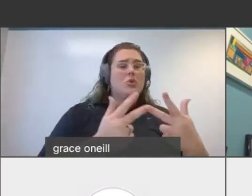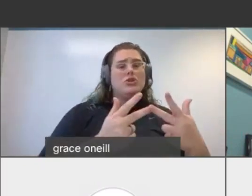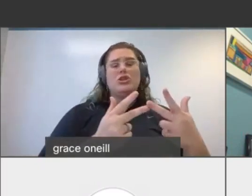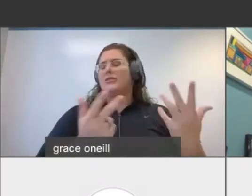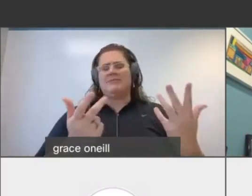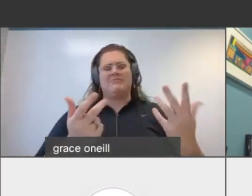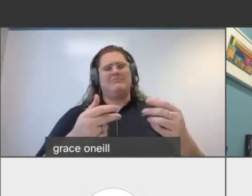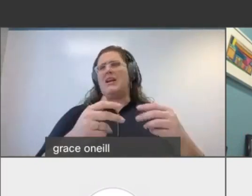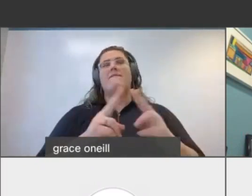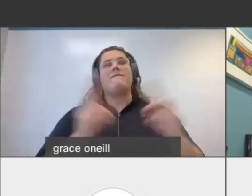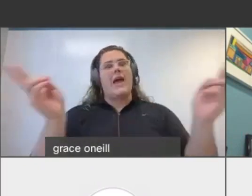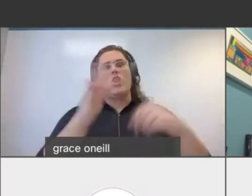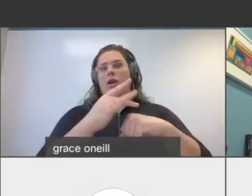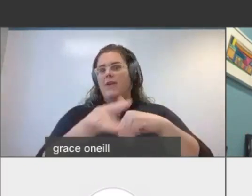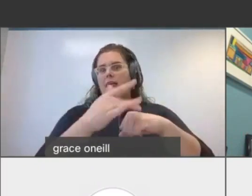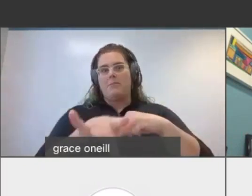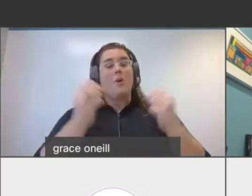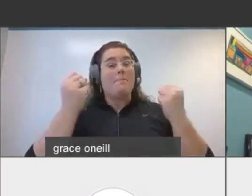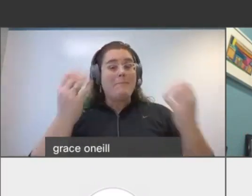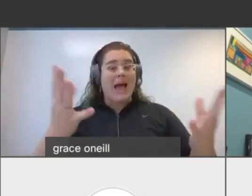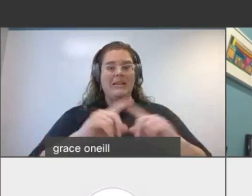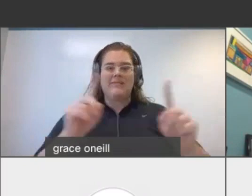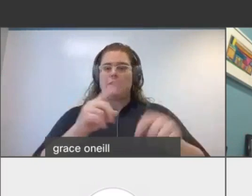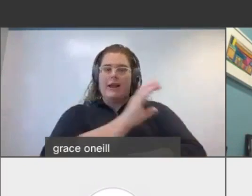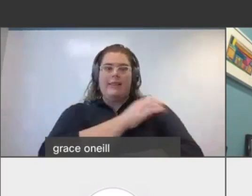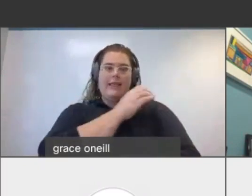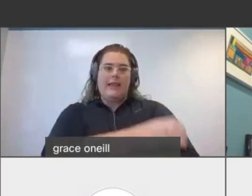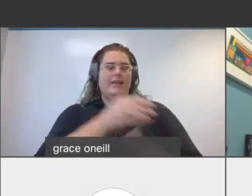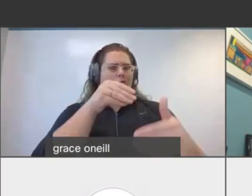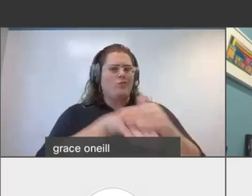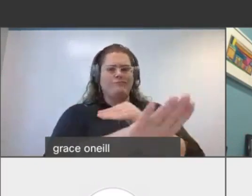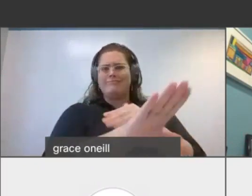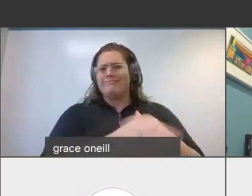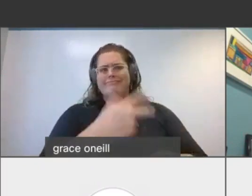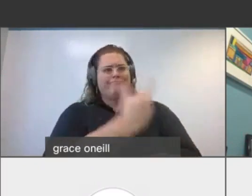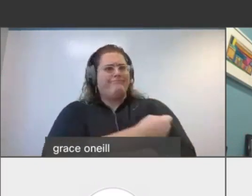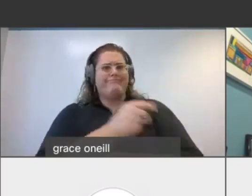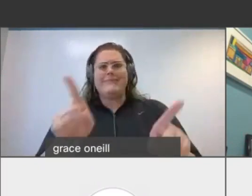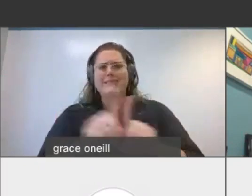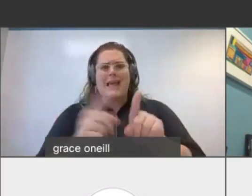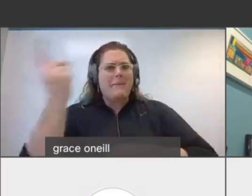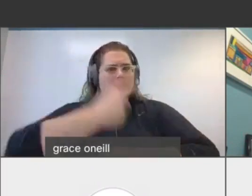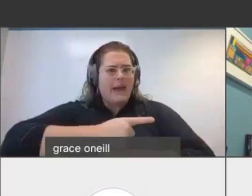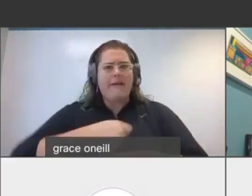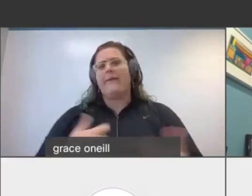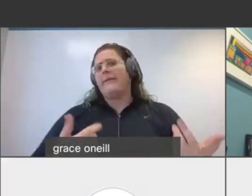get the vaccine. There are walk-in clinics for the vaccine right now. You can schedule an appointment and go in. They